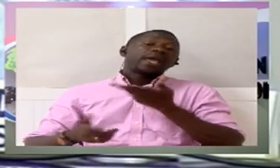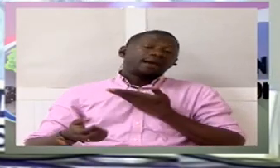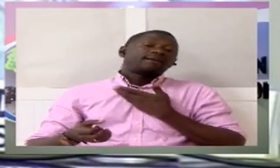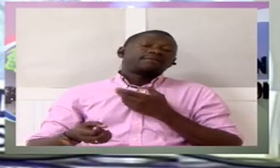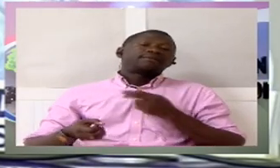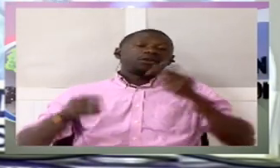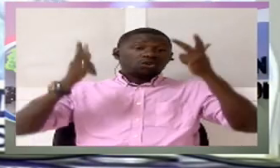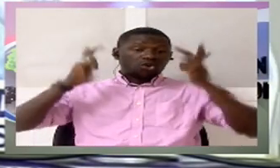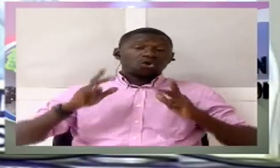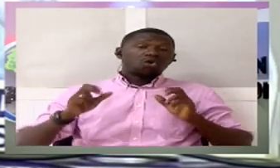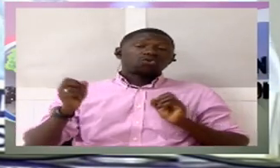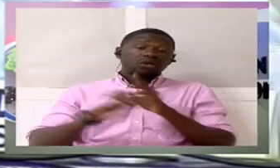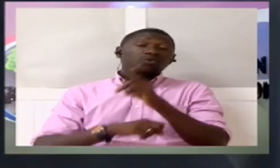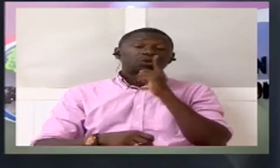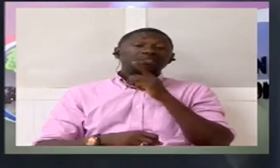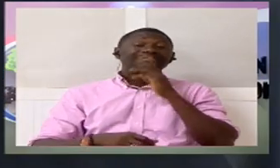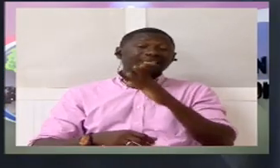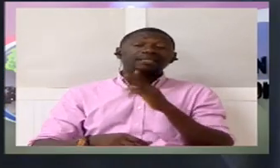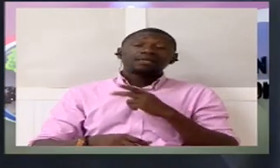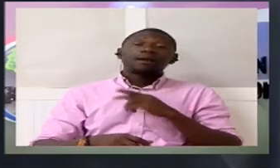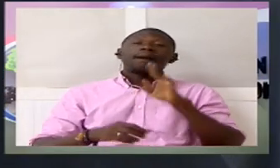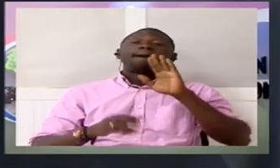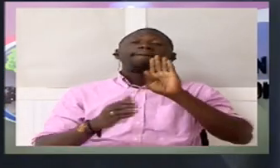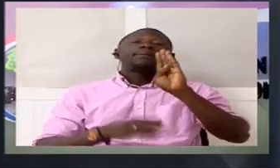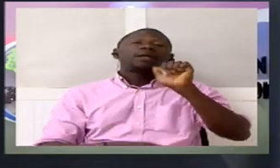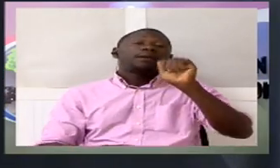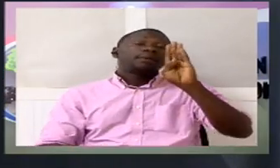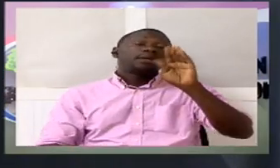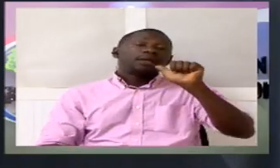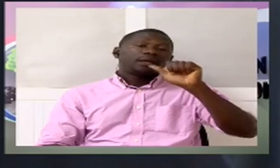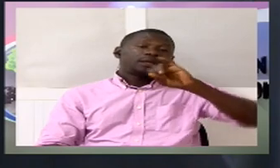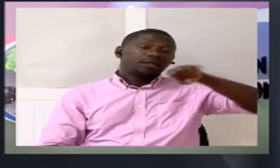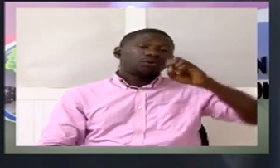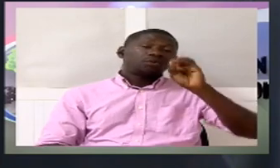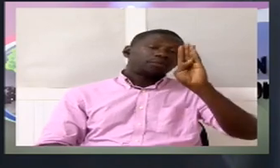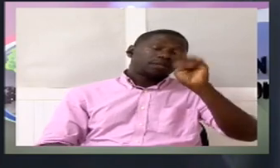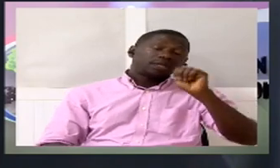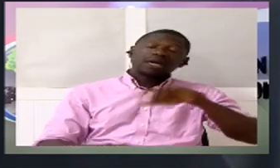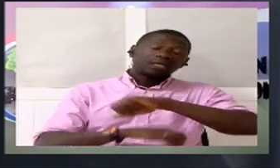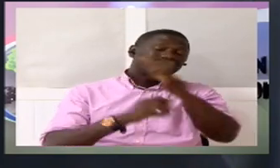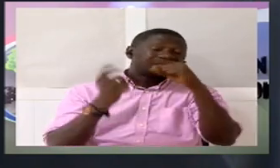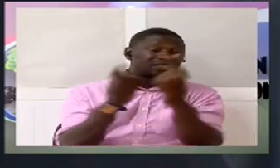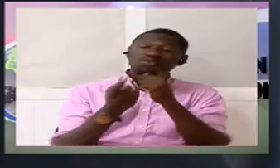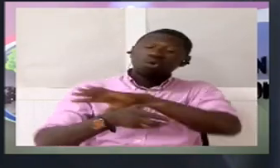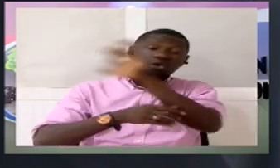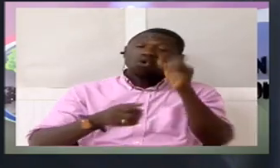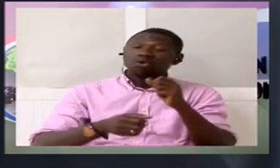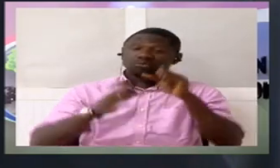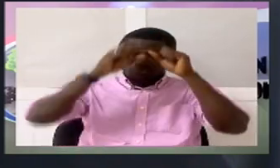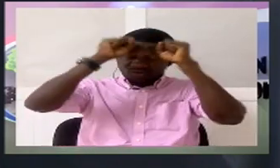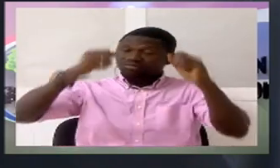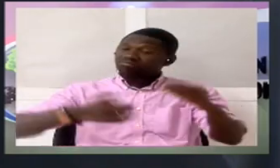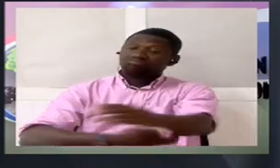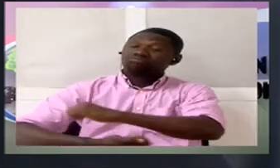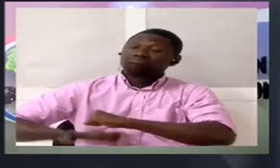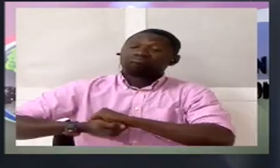assets from Baba Diop. Are you aware of that? Na man kenyin quote ko UN law resolution o may ni